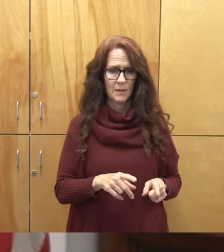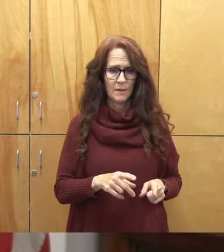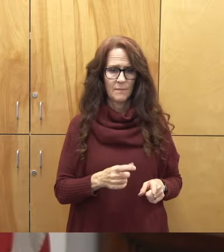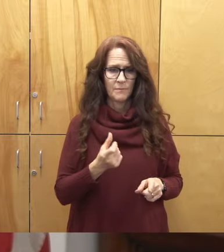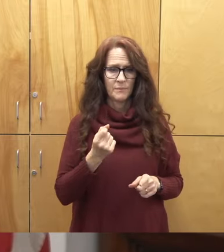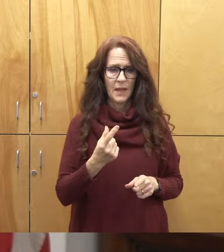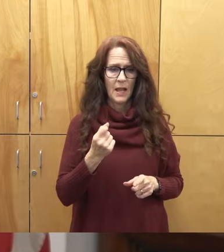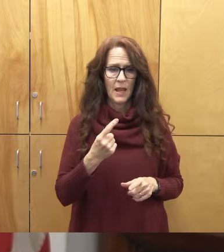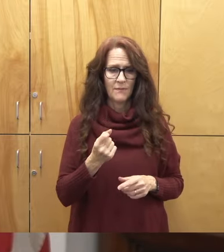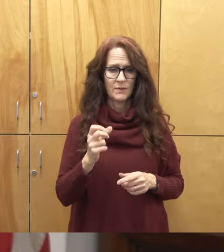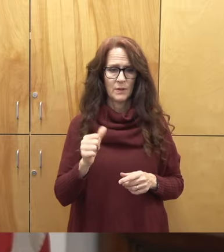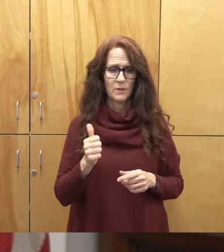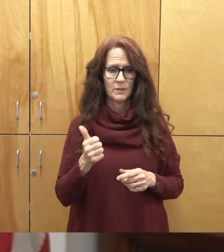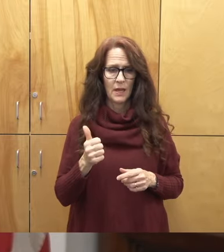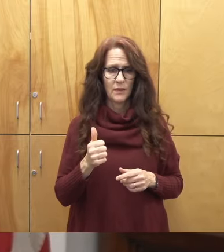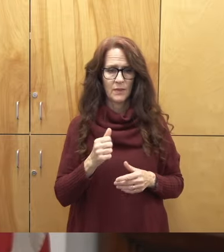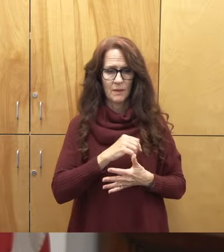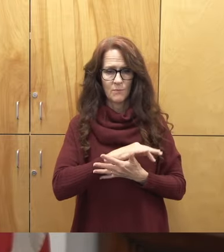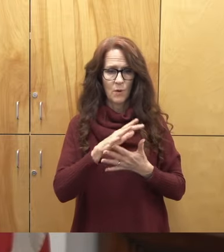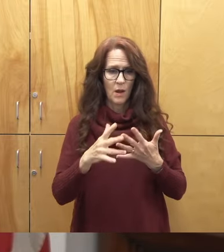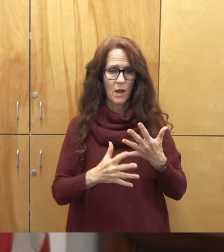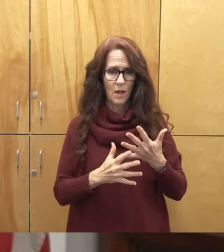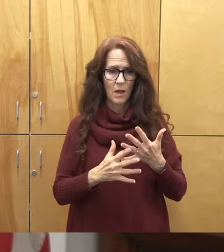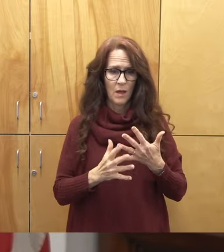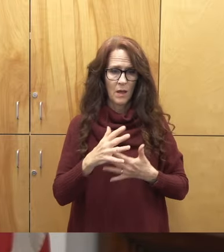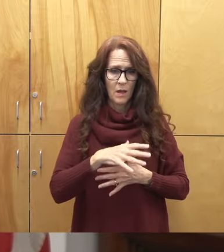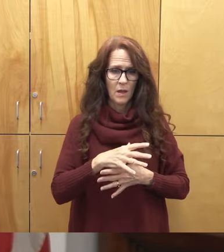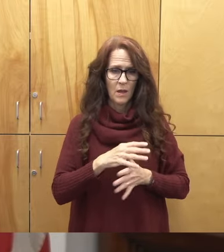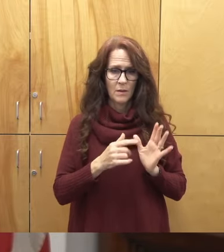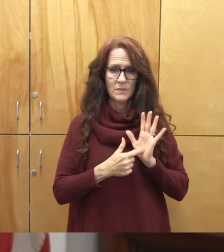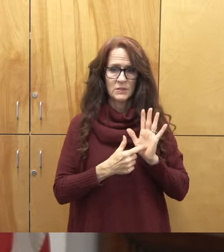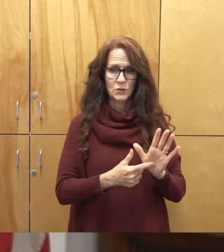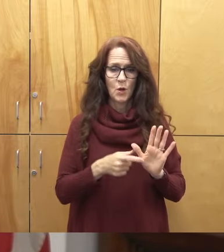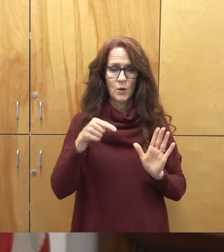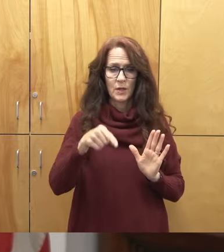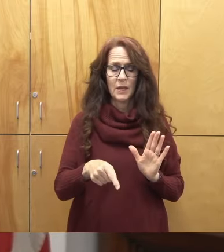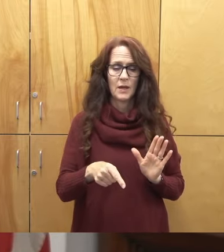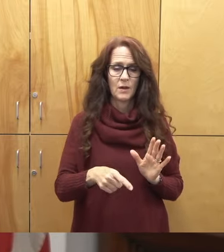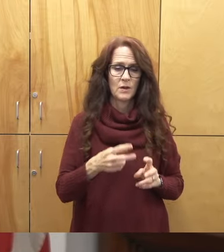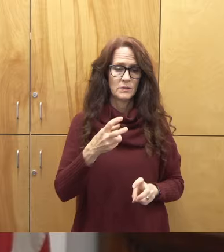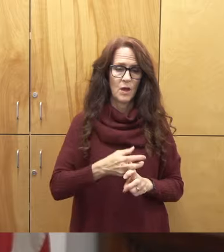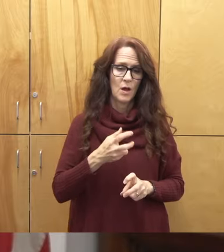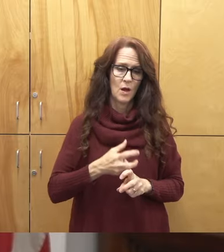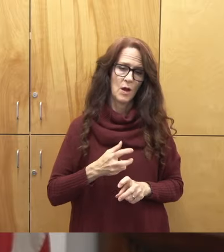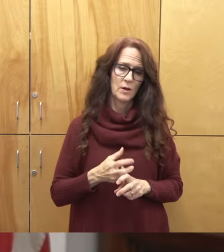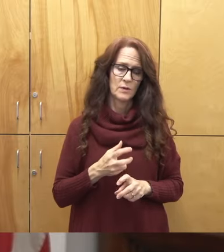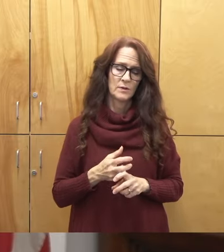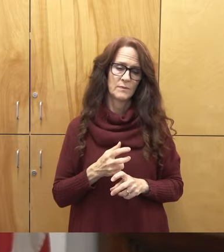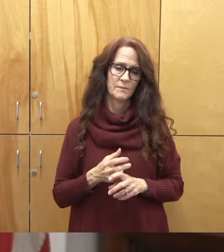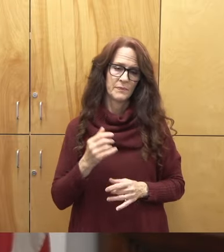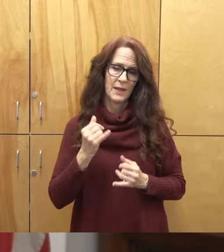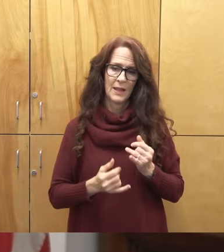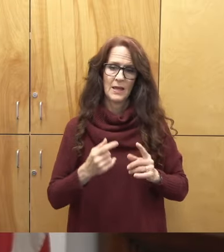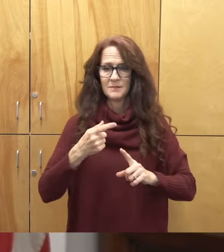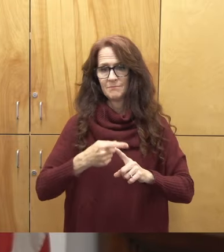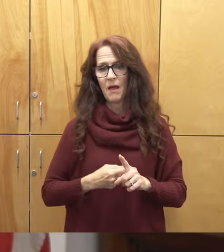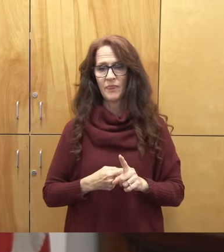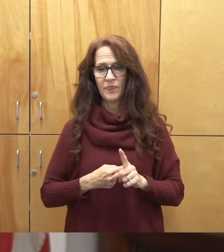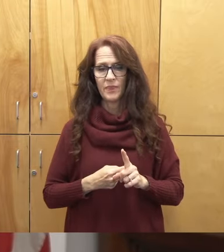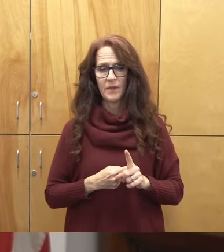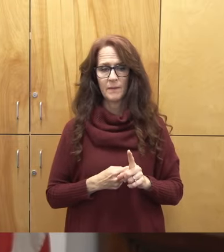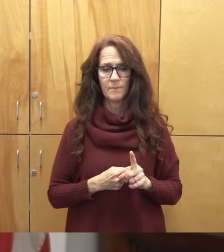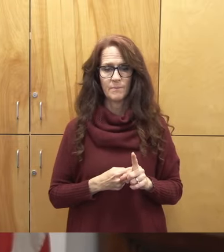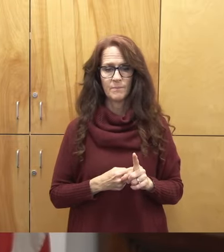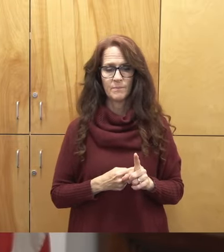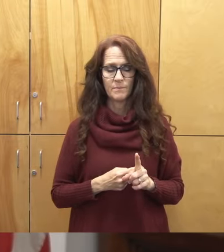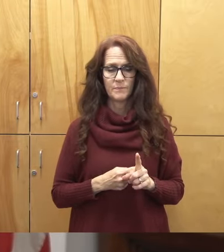11th priority or a 10th priority, it would probably be reflected here. It's just hard, right, in the last month when we have